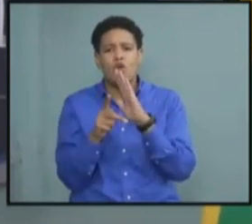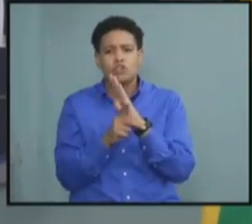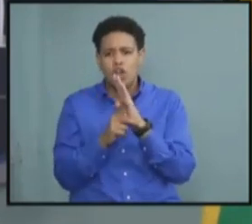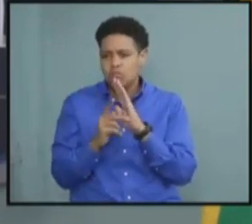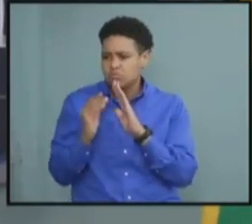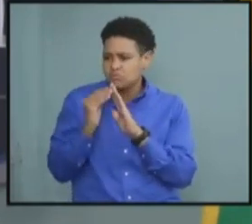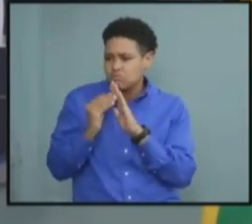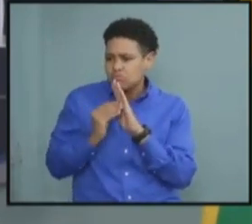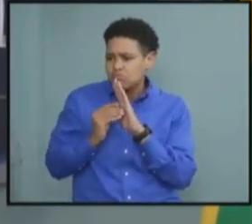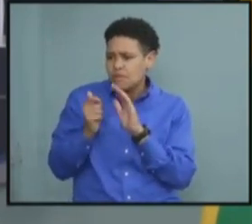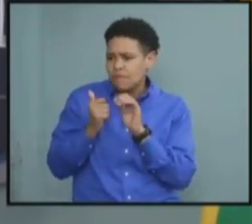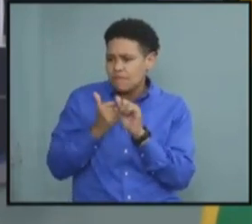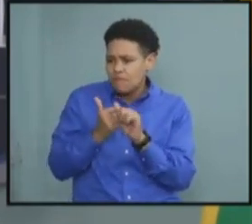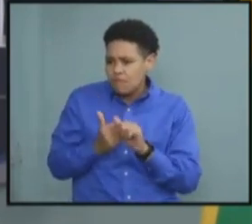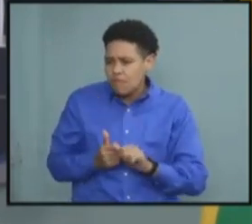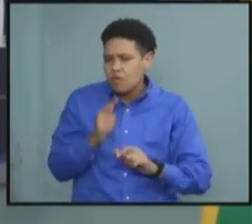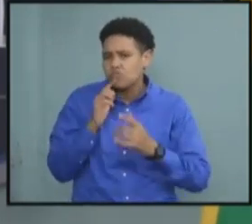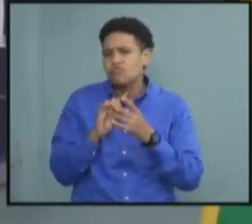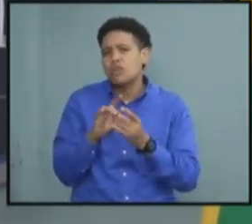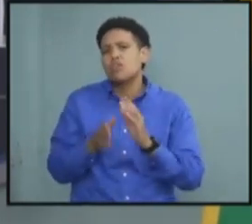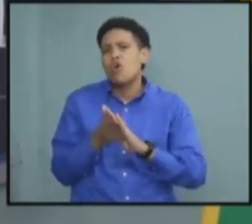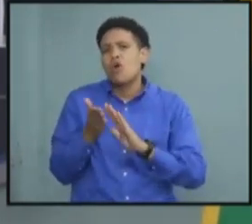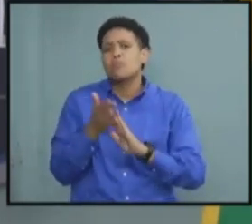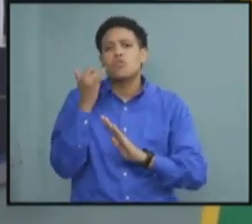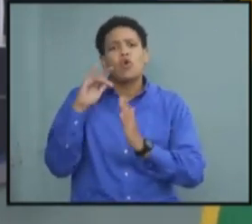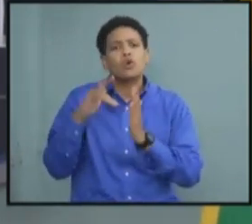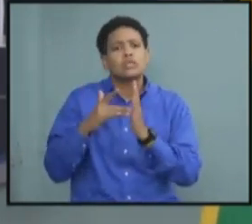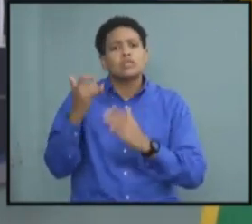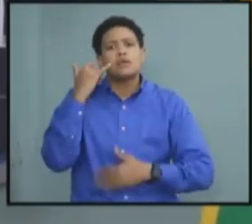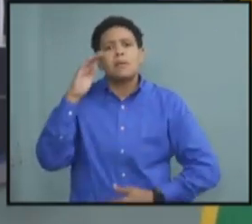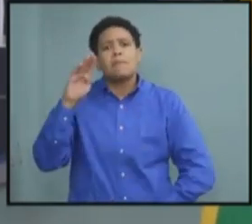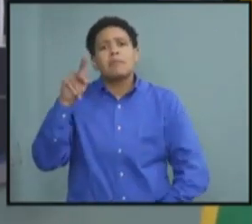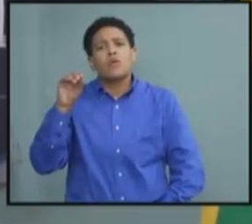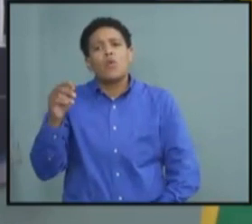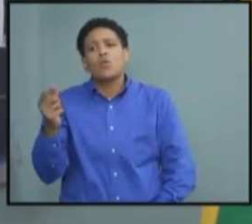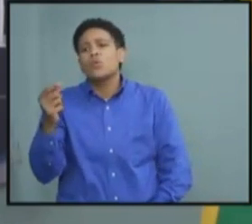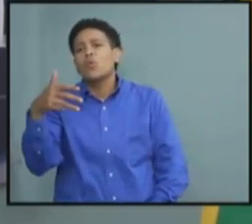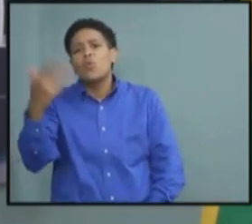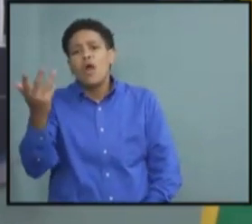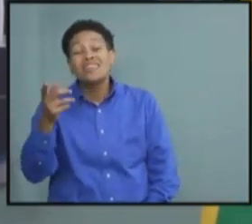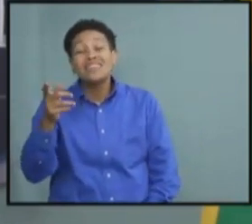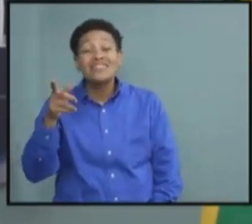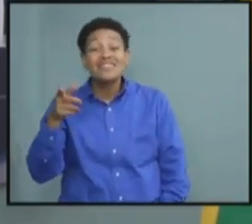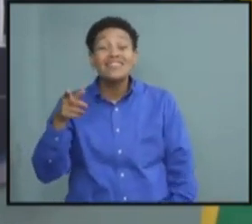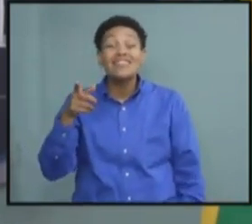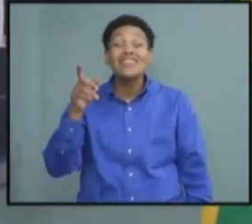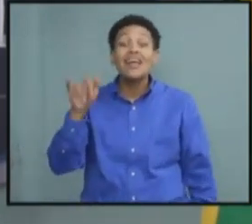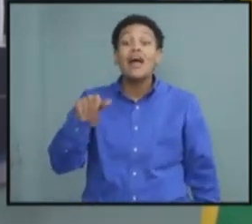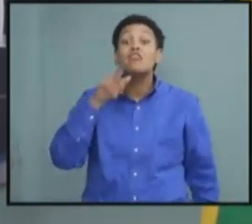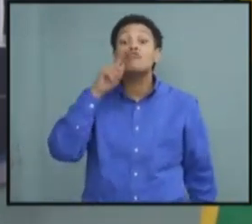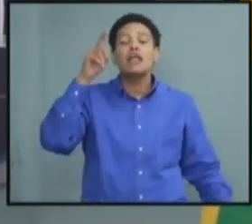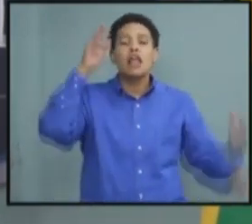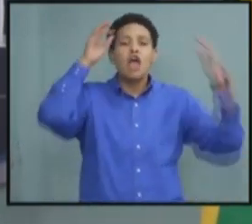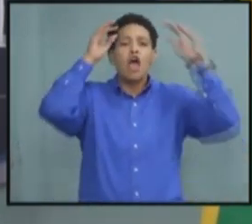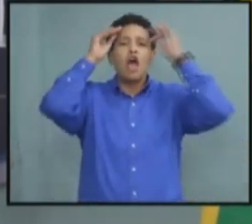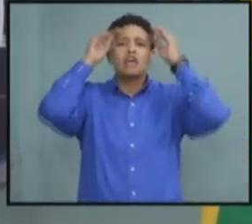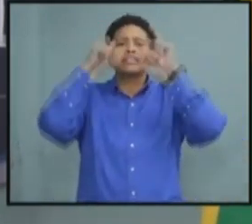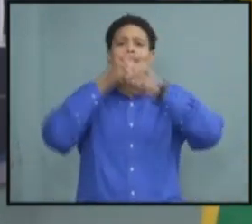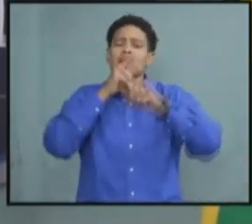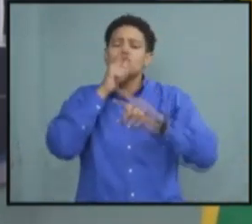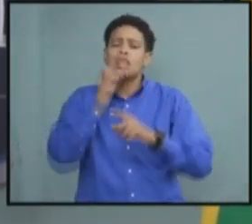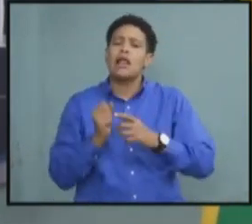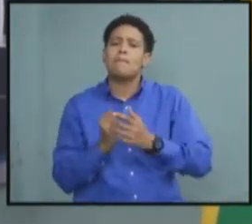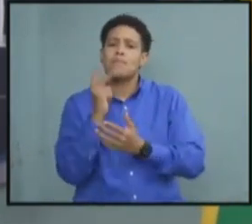relates to the operations of the BPO sector. And that was considered and